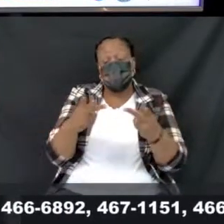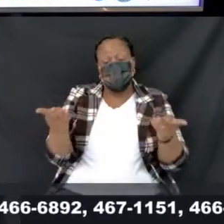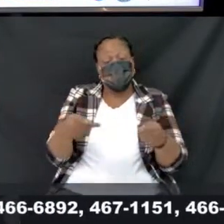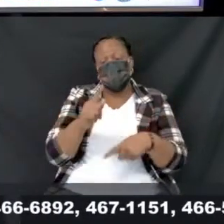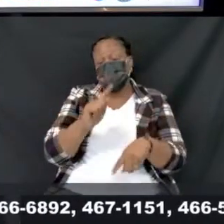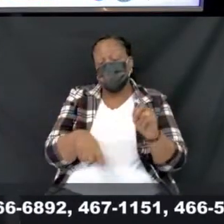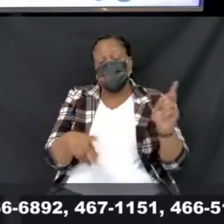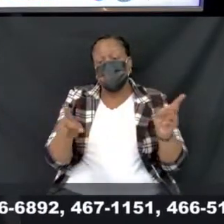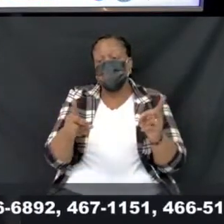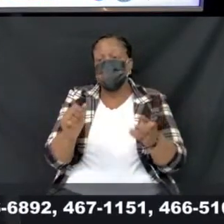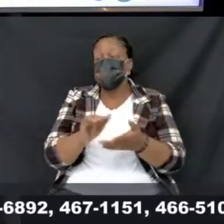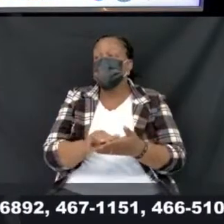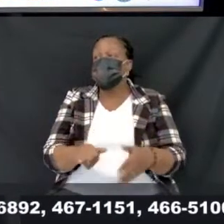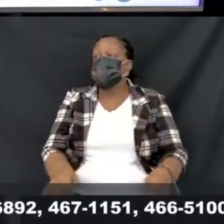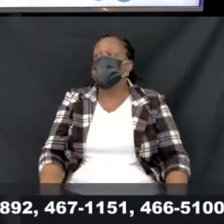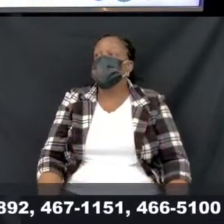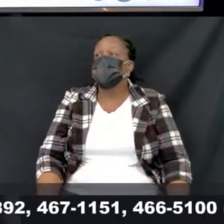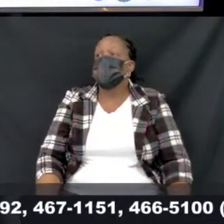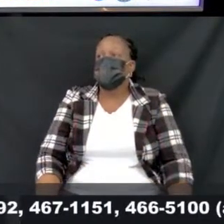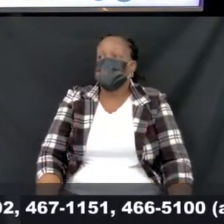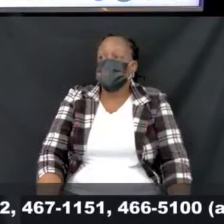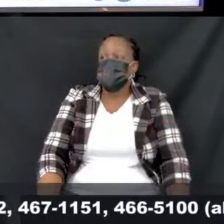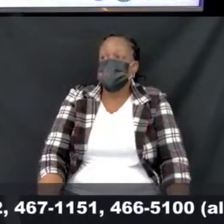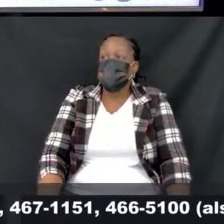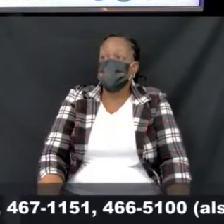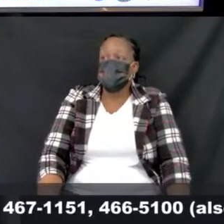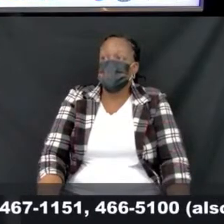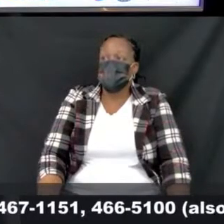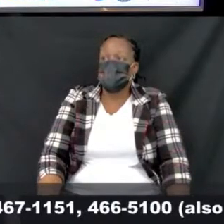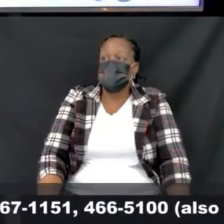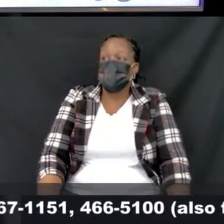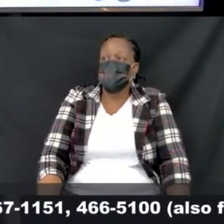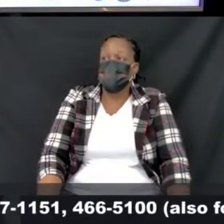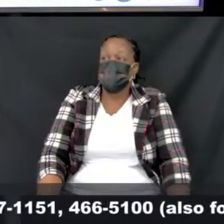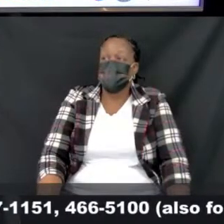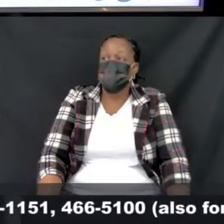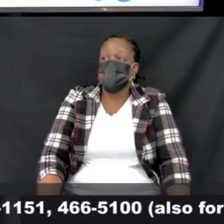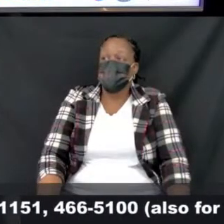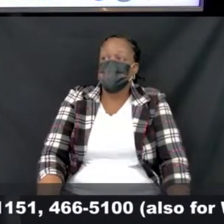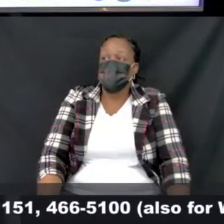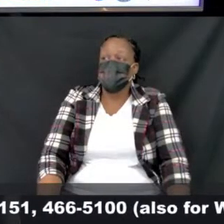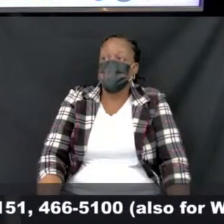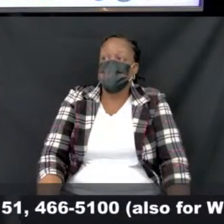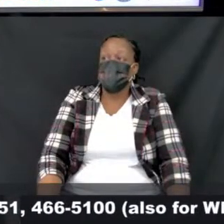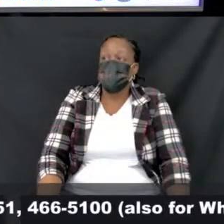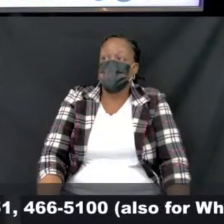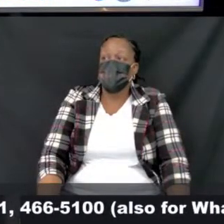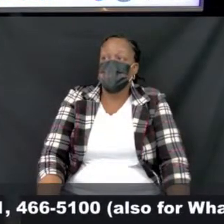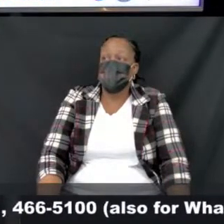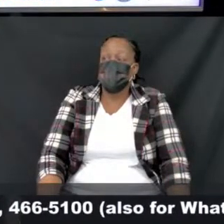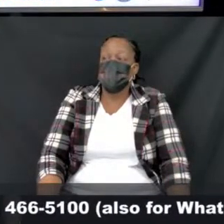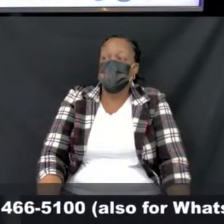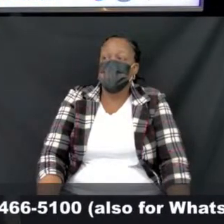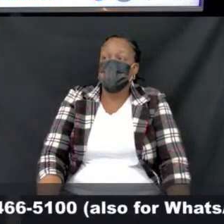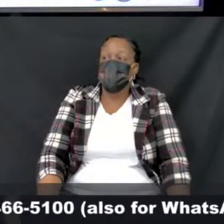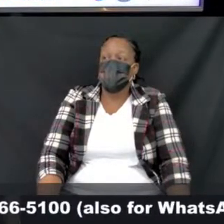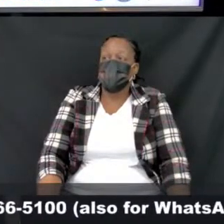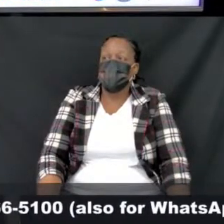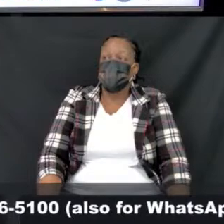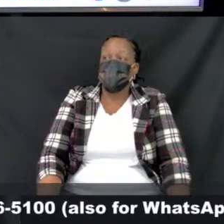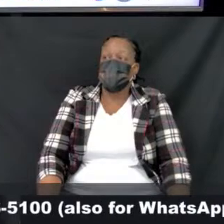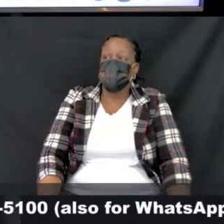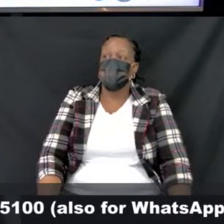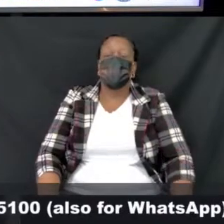cooling effect, and persons can get overheated. And so I'm not saying that one is not supposed to use